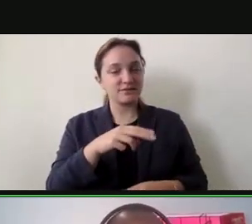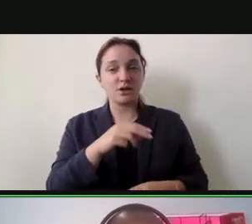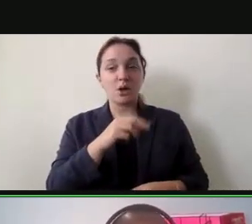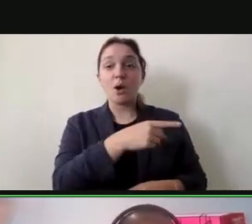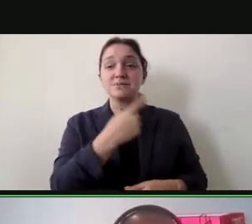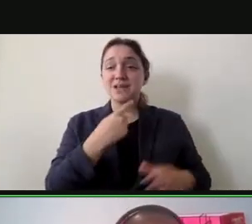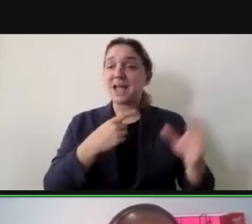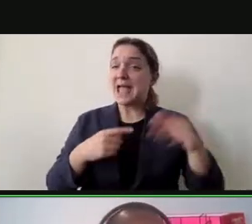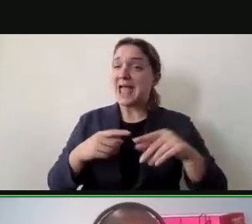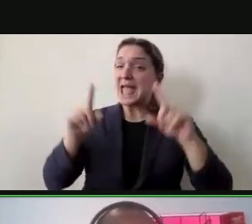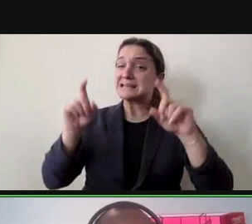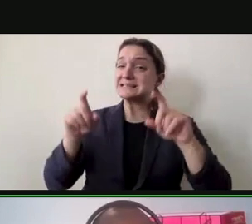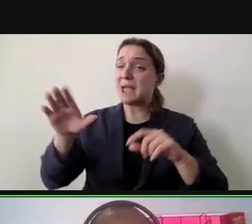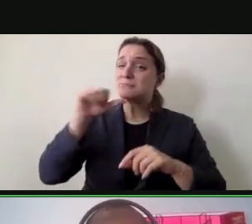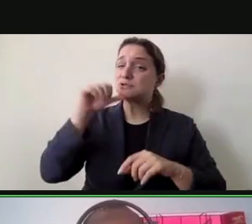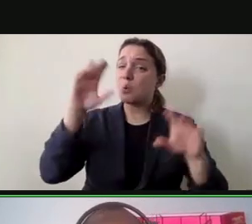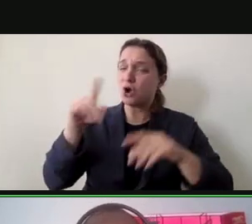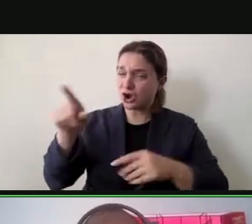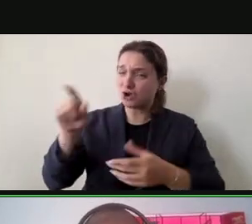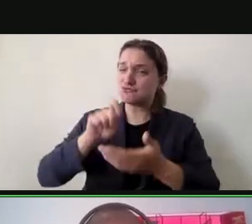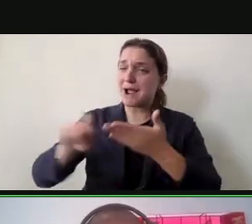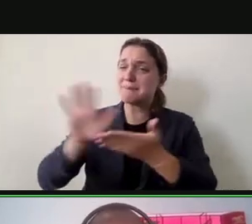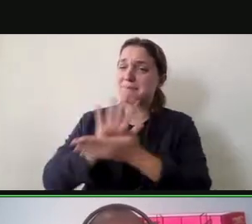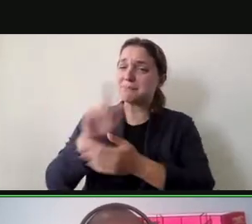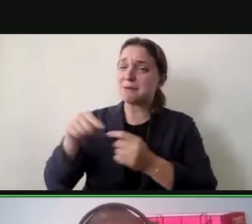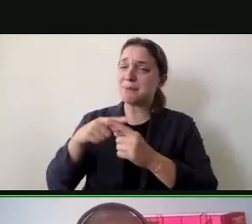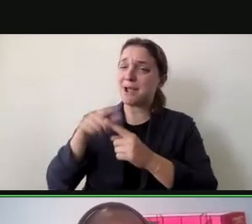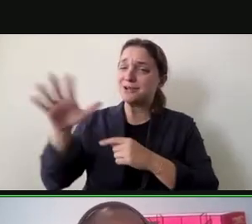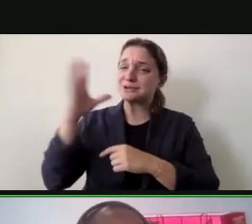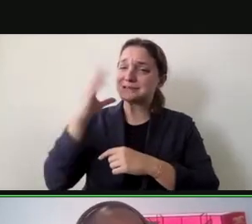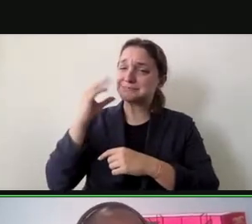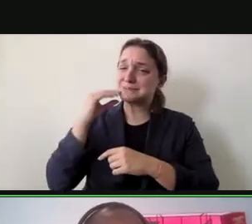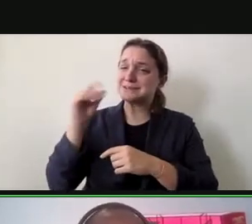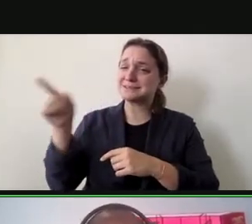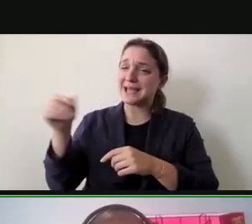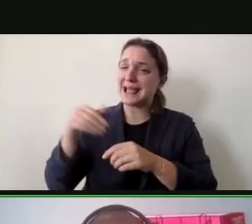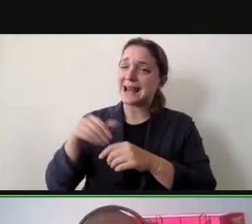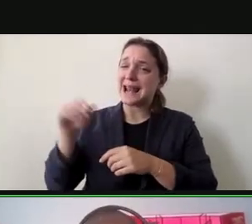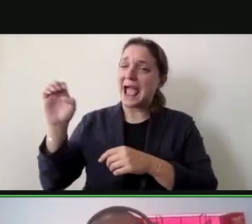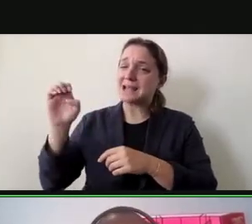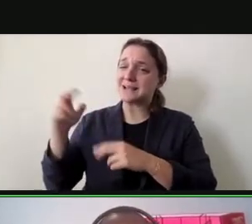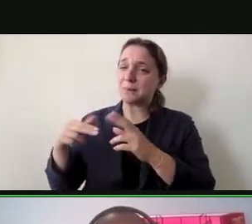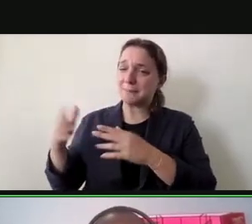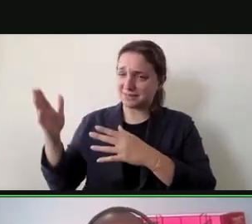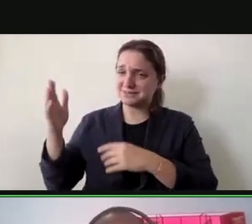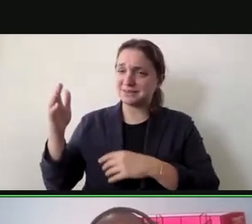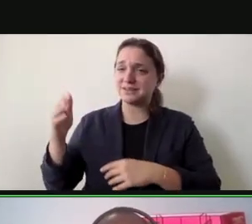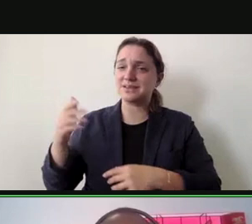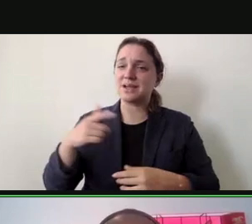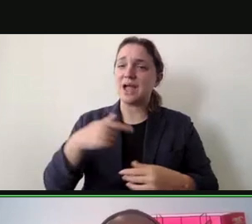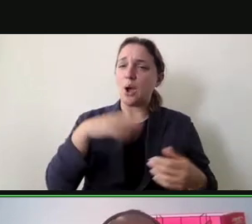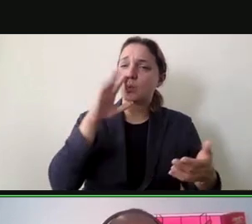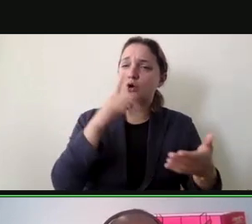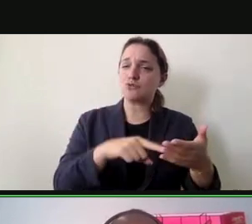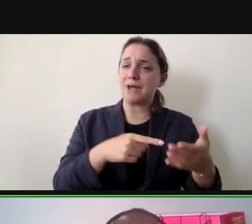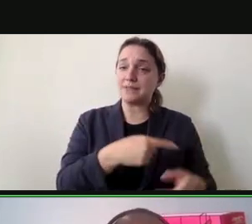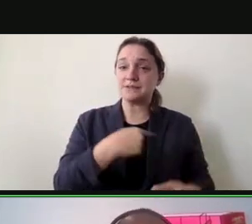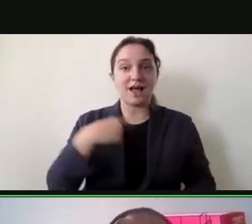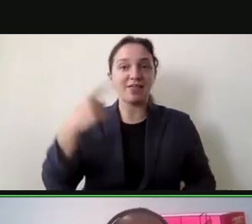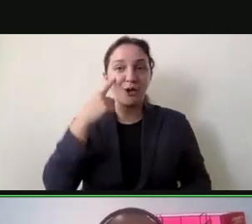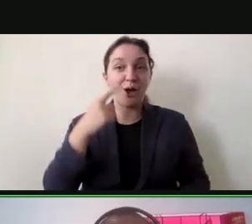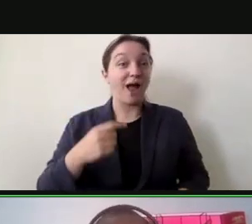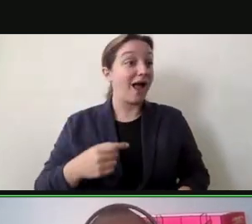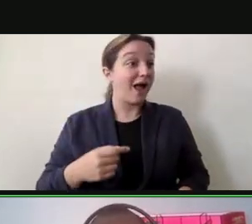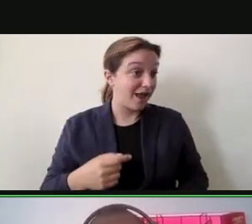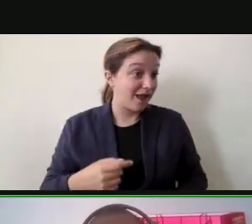the exam. Just write a paper about what you learned while you're down in the Eisenhower building and we'll grade that paper. He was like,